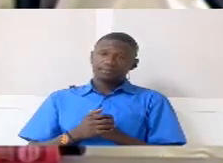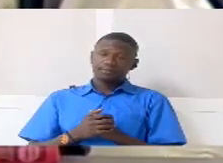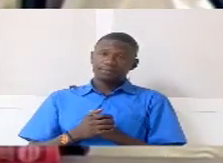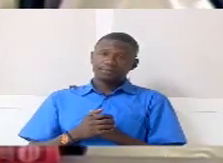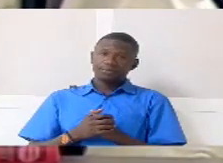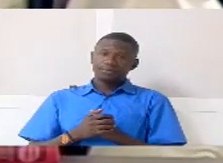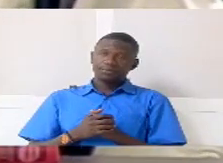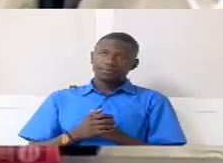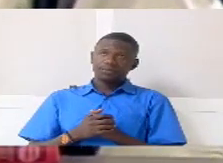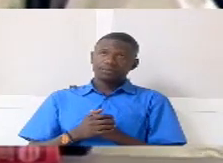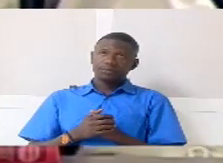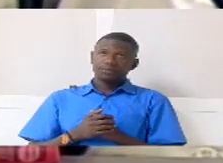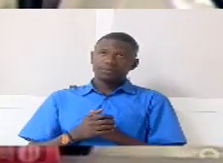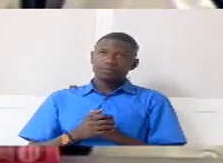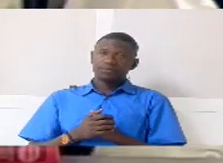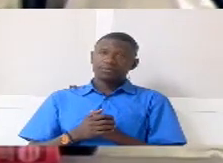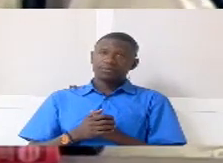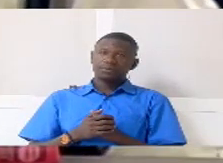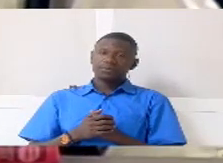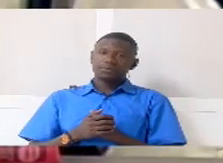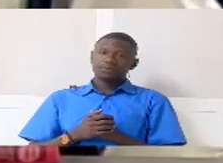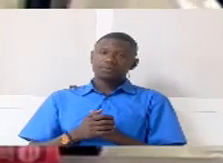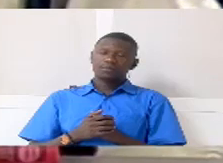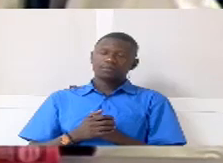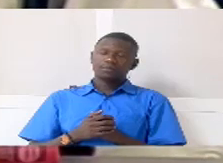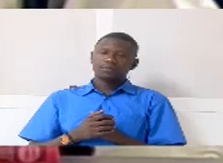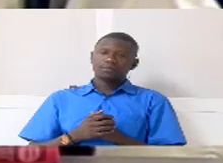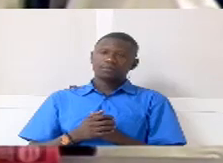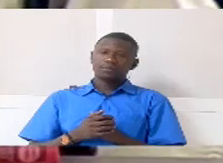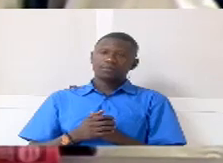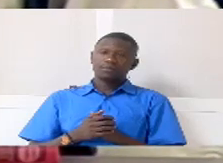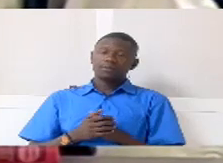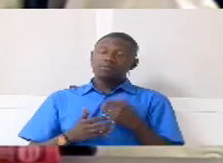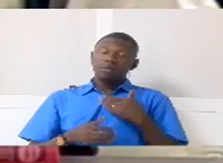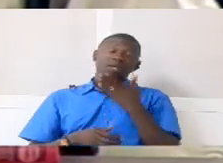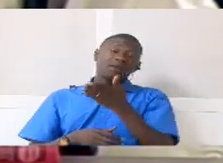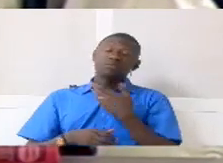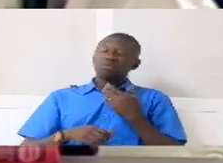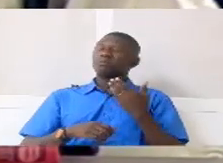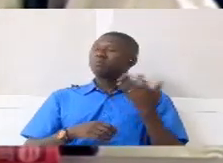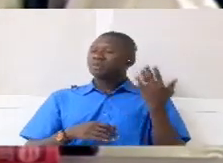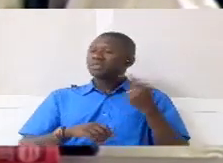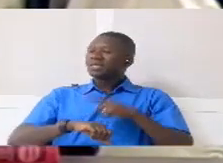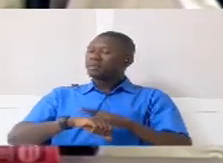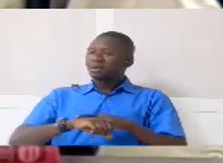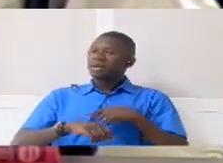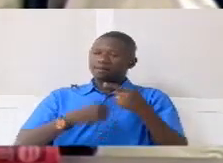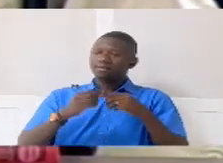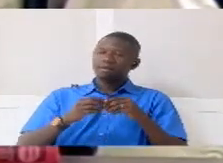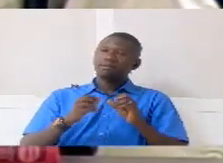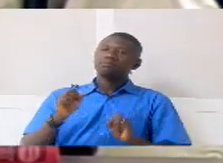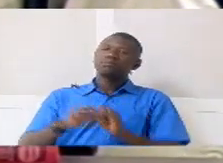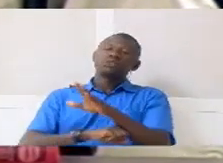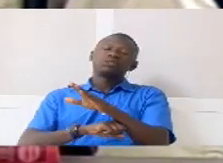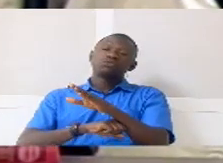Wing dami alonko olom kasula bunda afanado timi alonka Mile 2 kono jero. I was there for some time and then I was posted to the